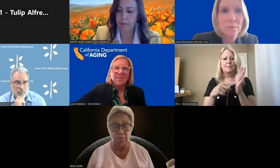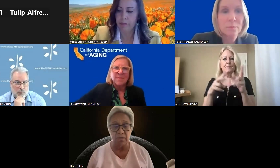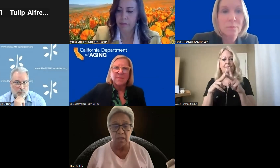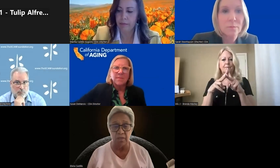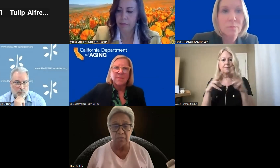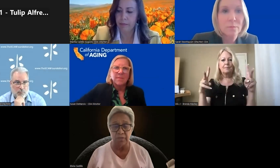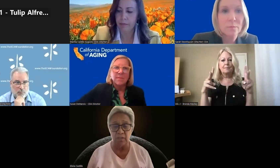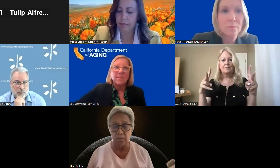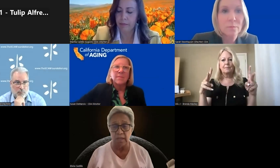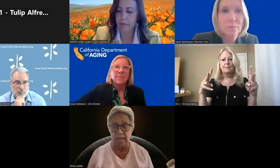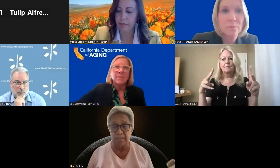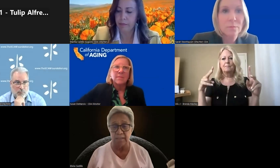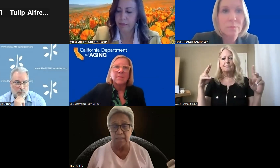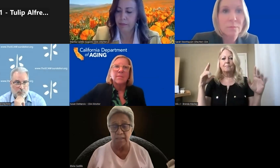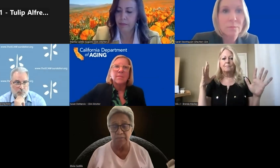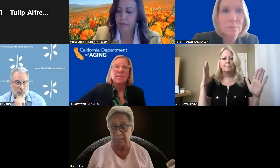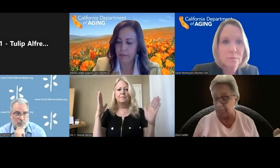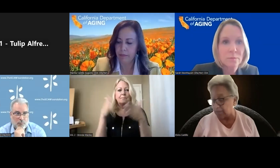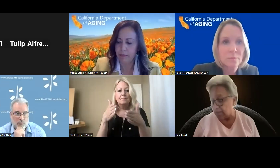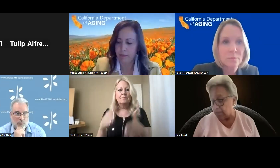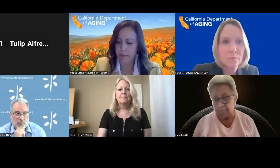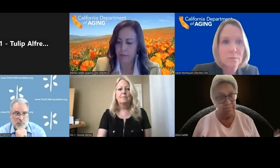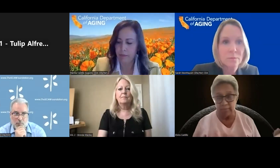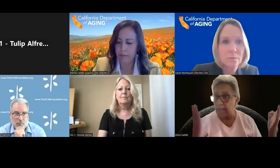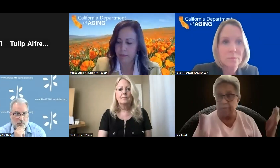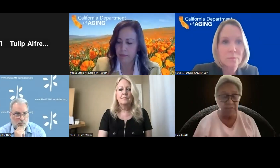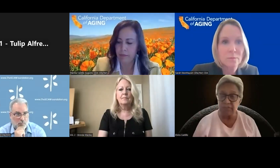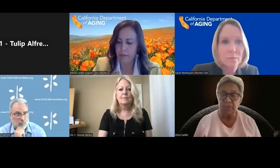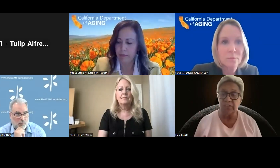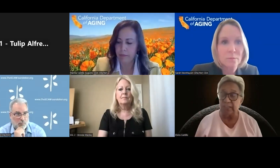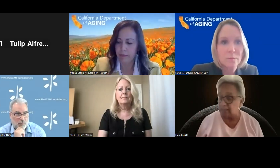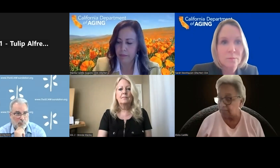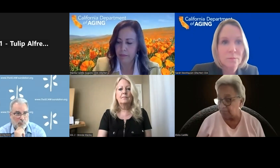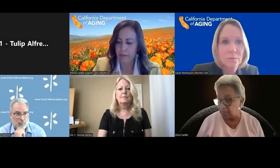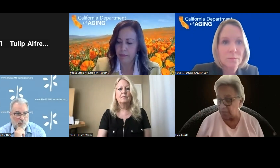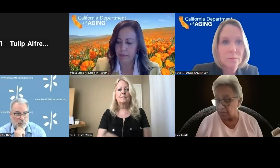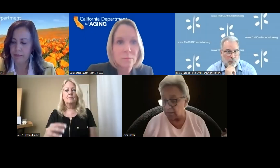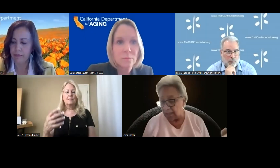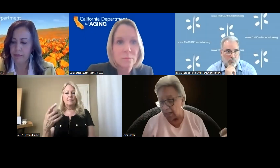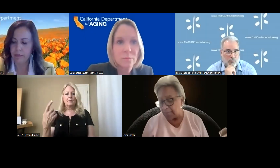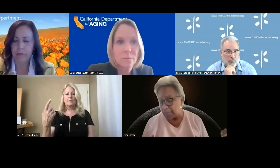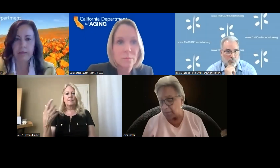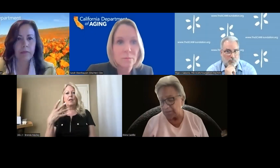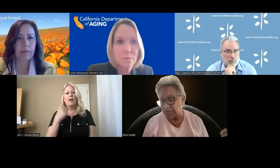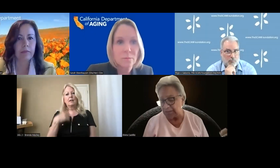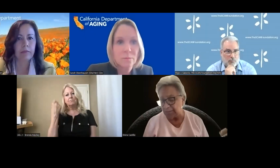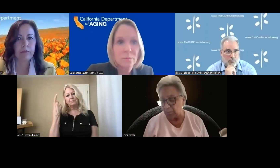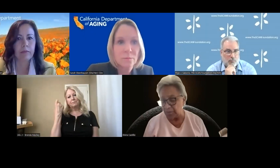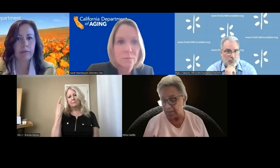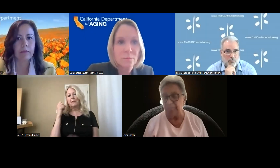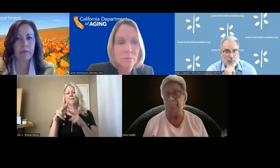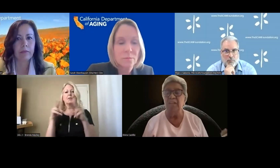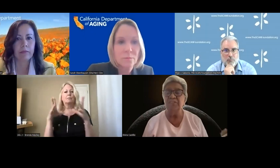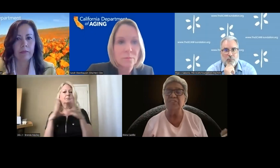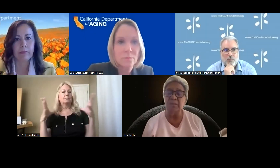think both Rigo and Sarah, just articulated it very well. My question is